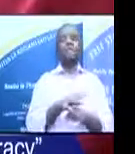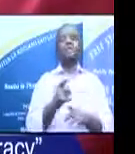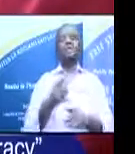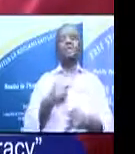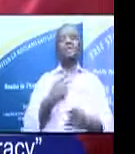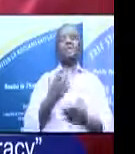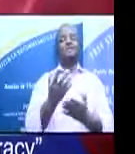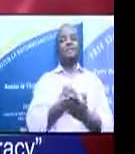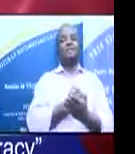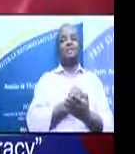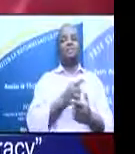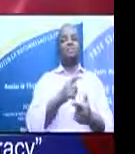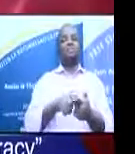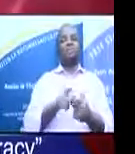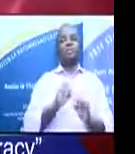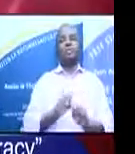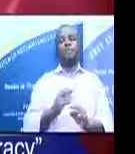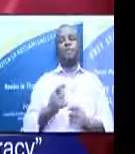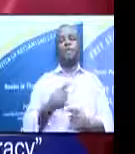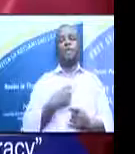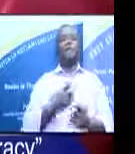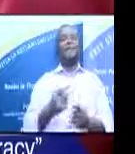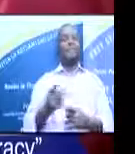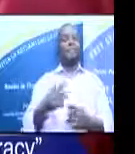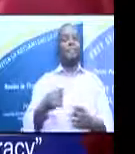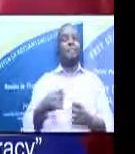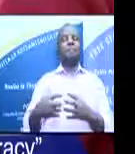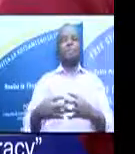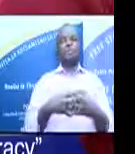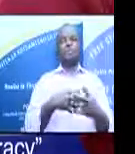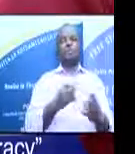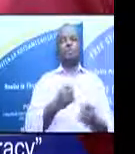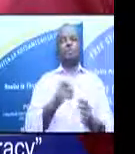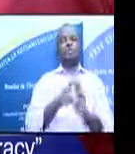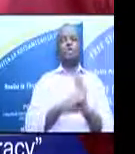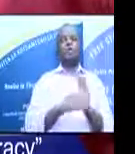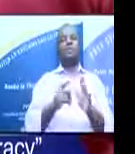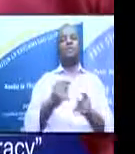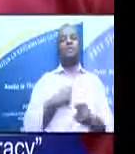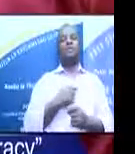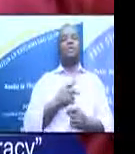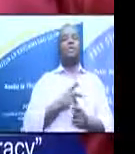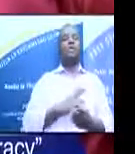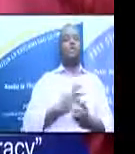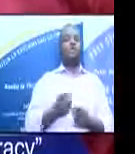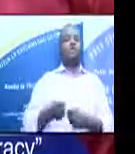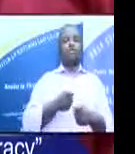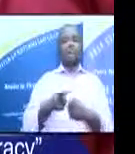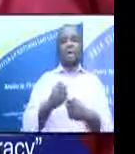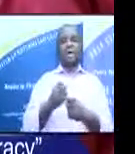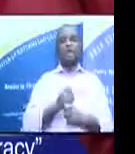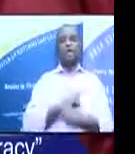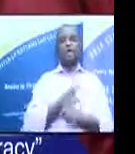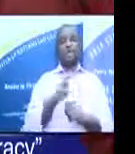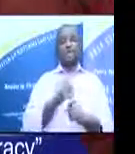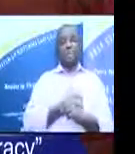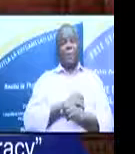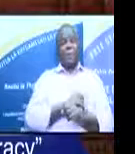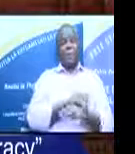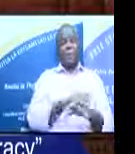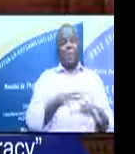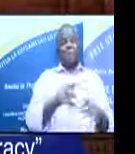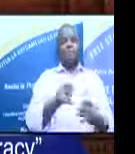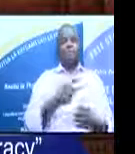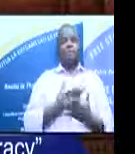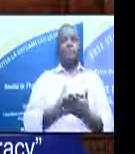safe, effective, and efficient vaccination program to halt the spread of COVID-19 and help bring